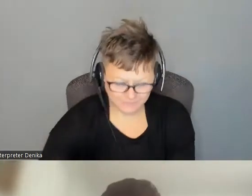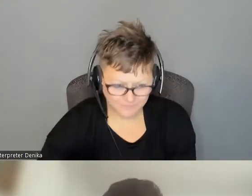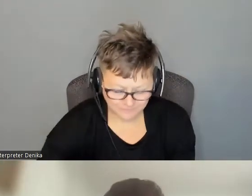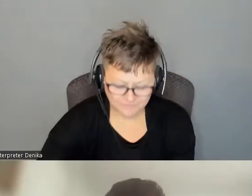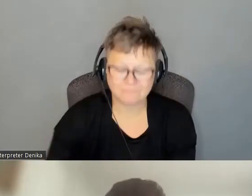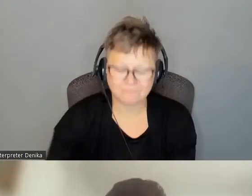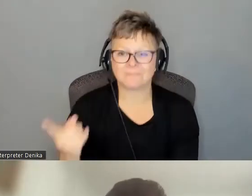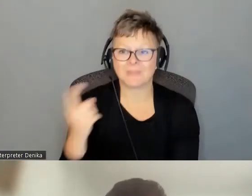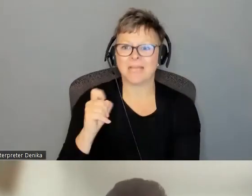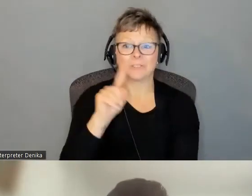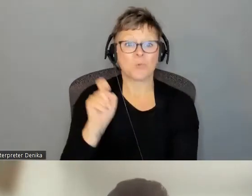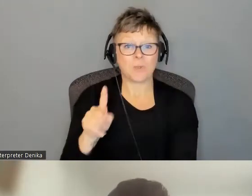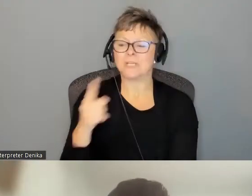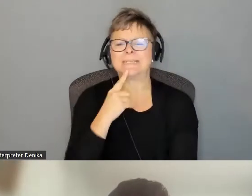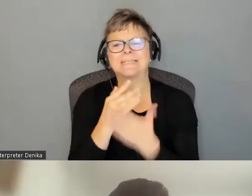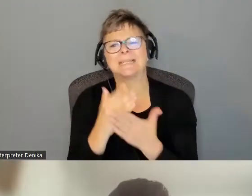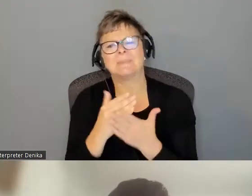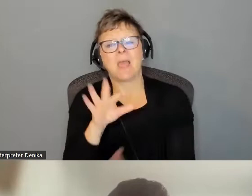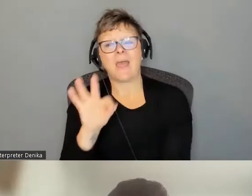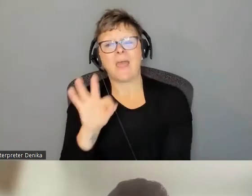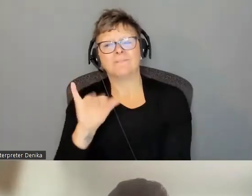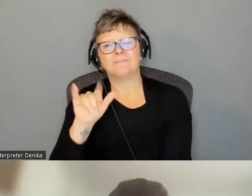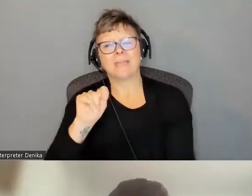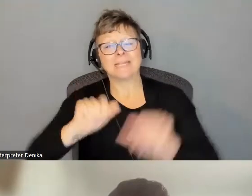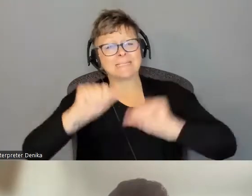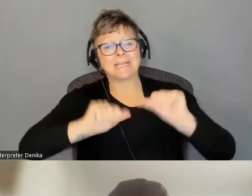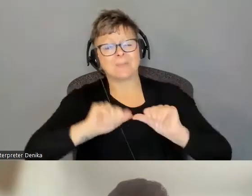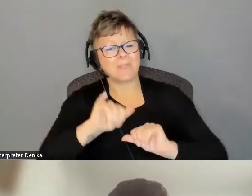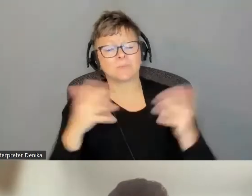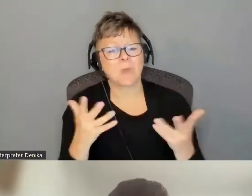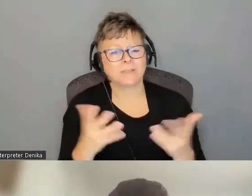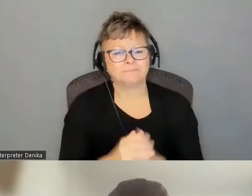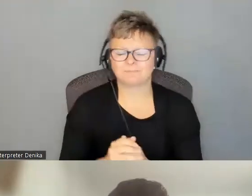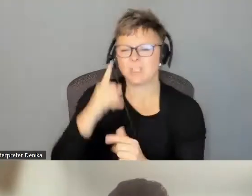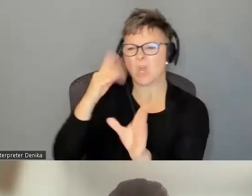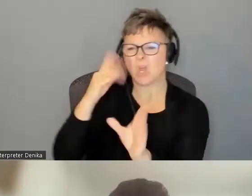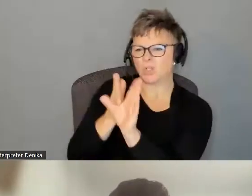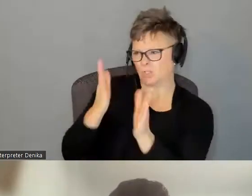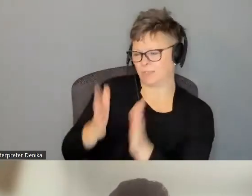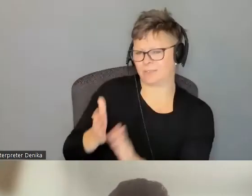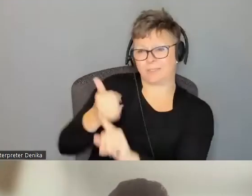the fit assessment? How does it work? It was built by a psychologist, so it's a behavioral fit assessment.